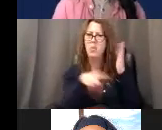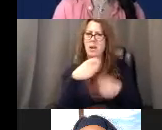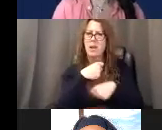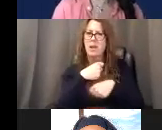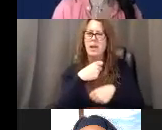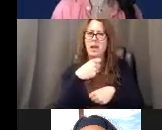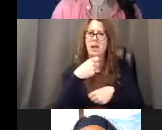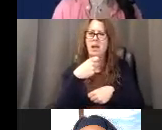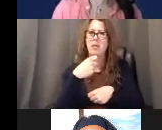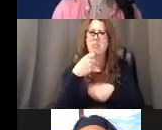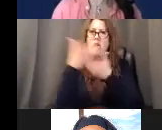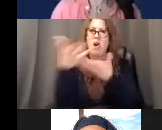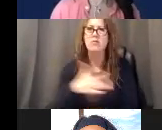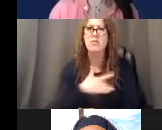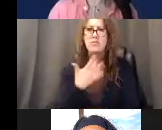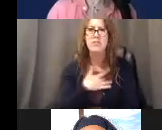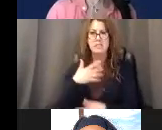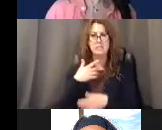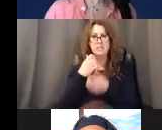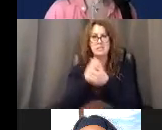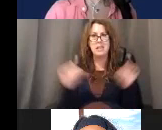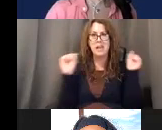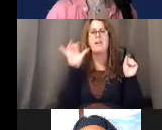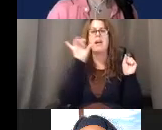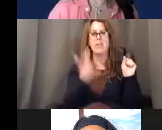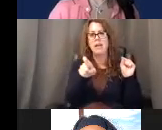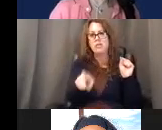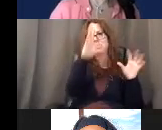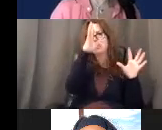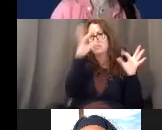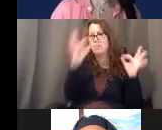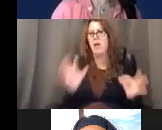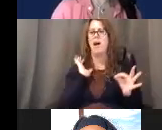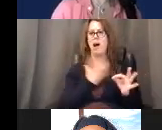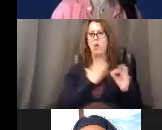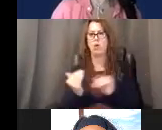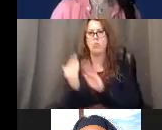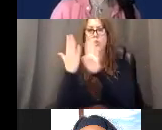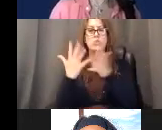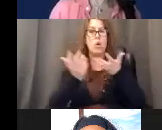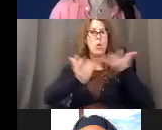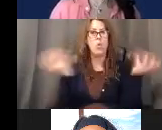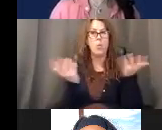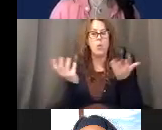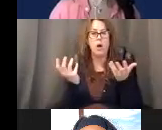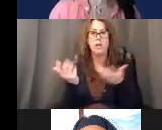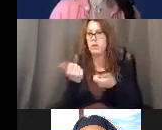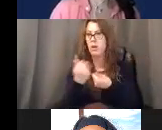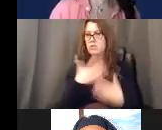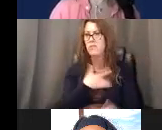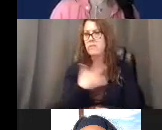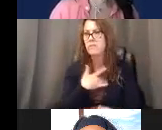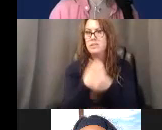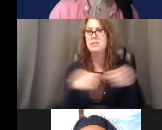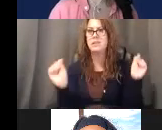what probably should determine our public safety approach, right? And so the things that make us feel safe is really having that sense of belonging,